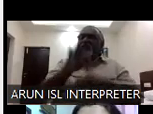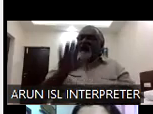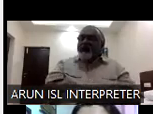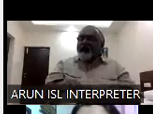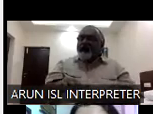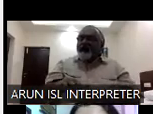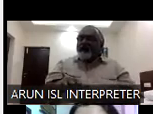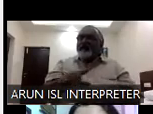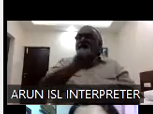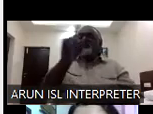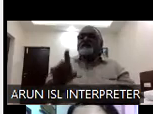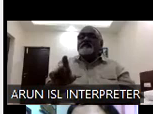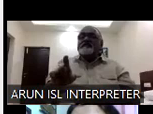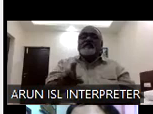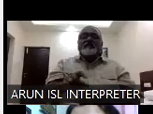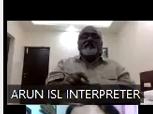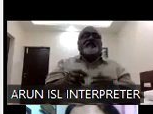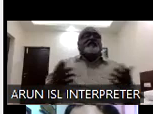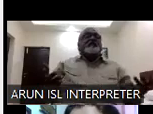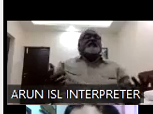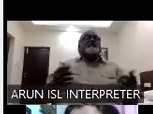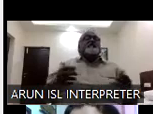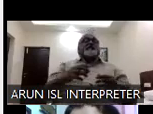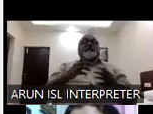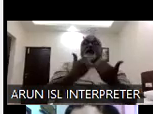what happens to the identity of people with disability?